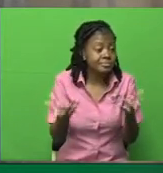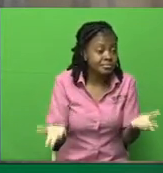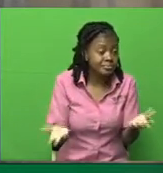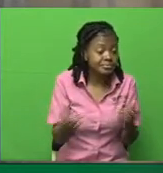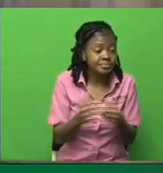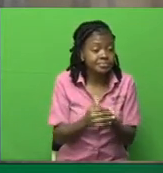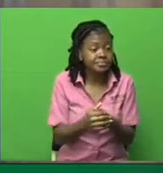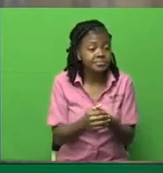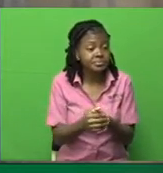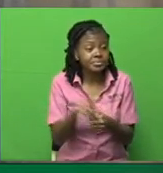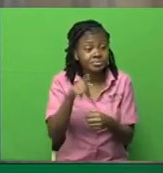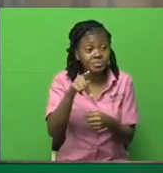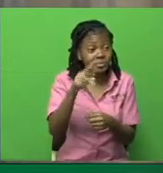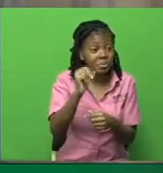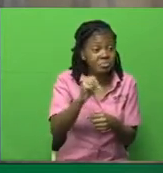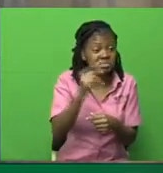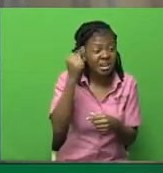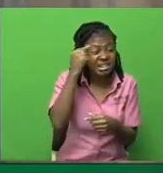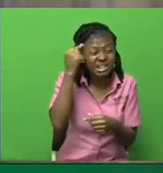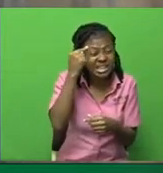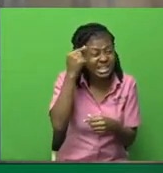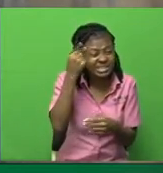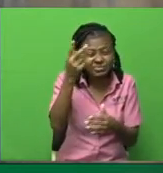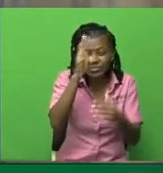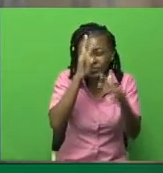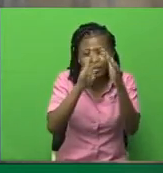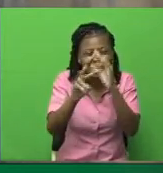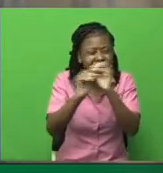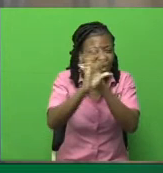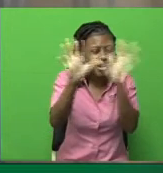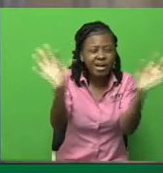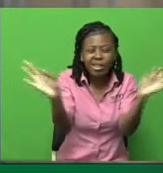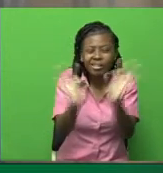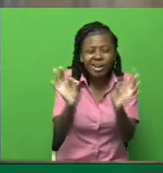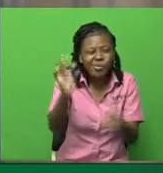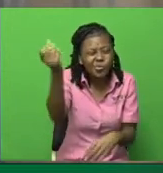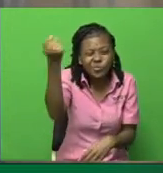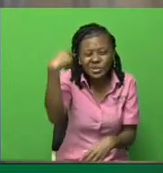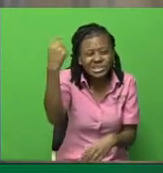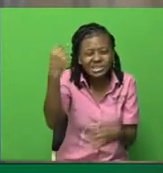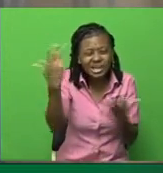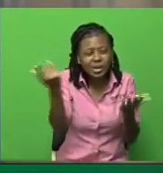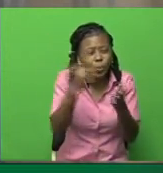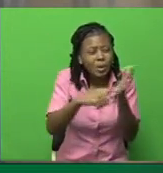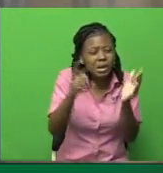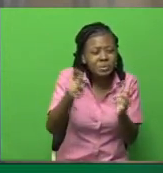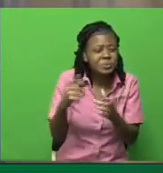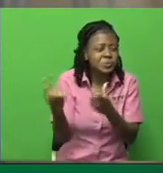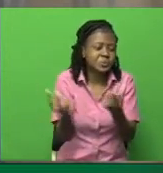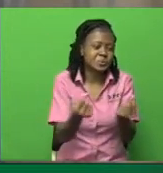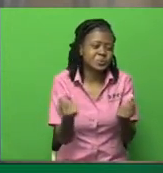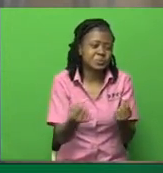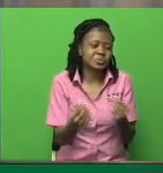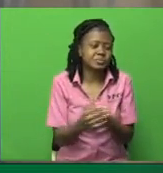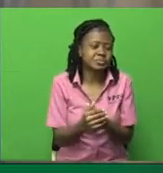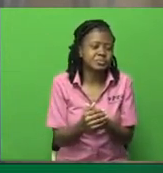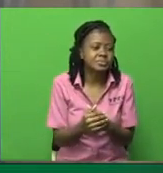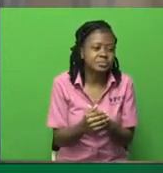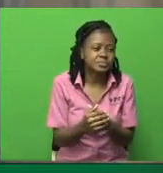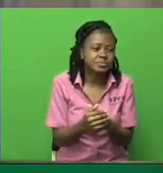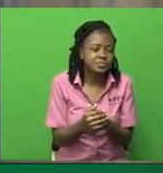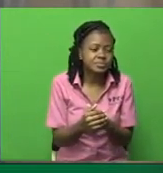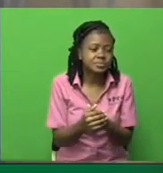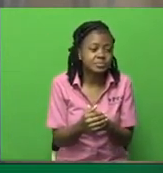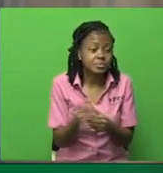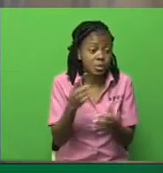no clear thinking or vision and understanding of what needs to be done these unnecessary fuel price hacks will bring